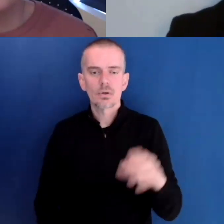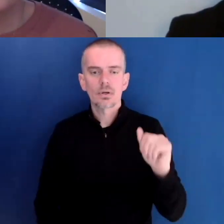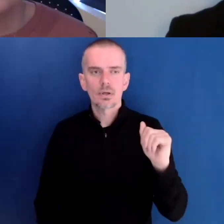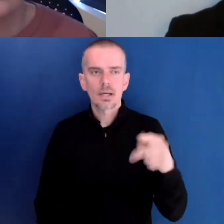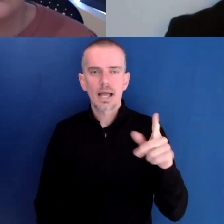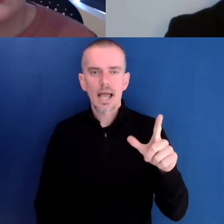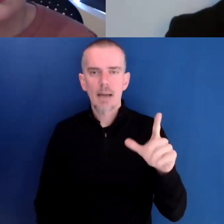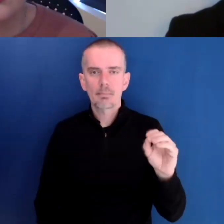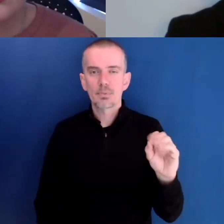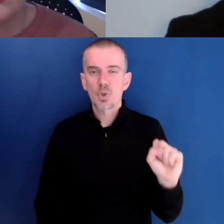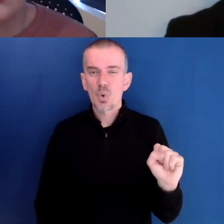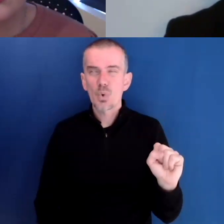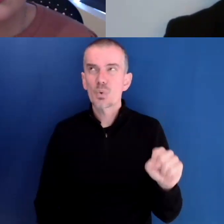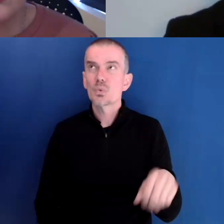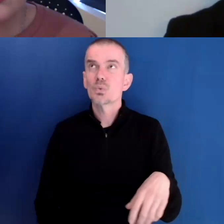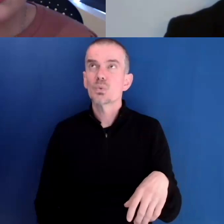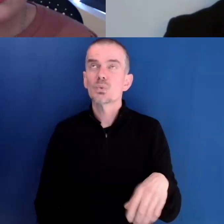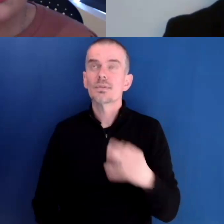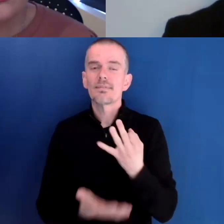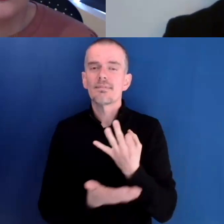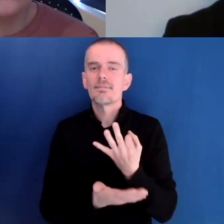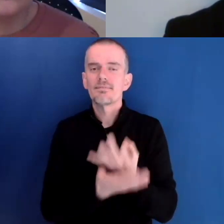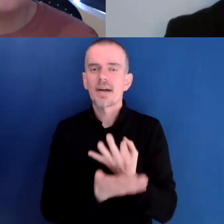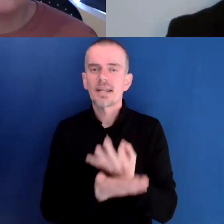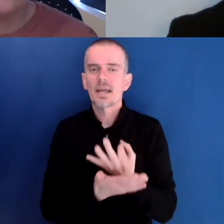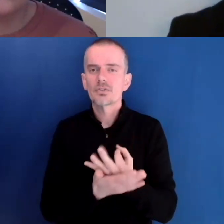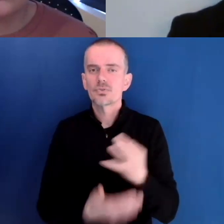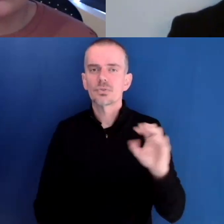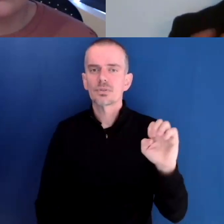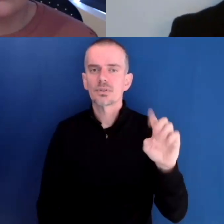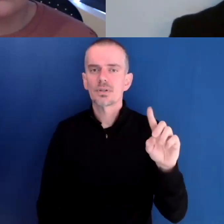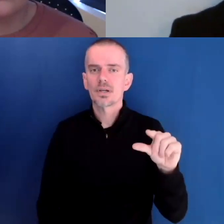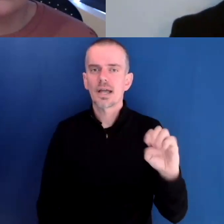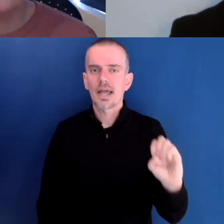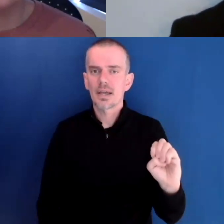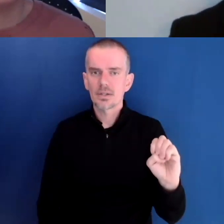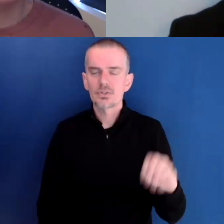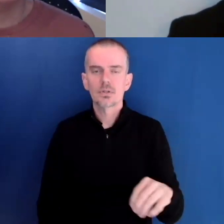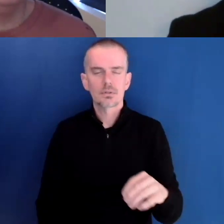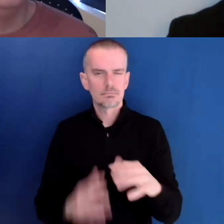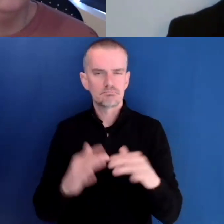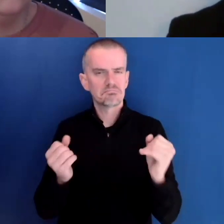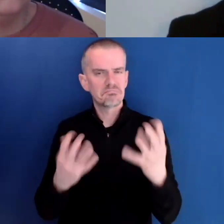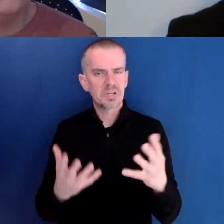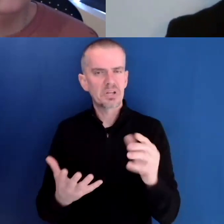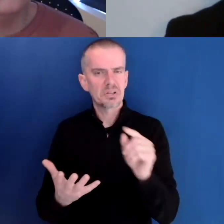one. There's Financial Edge. I mean, there's tons of them out there, and all of them kind of do a lot